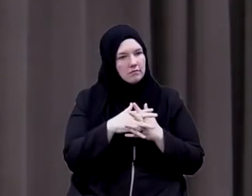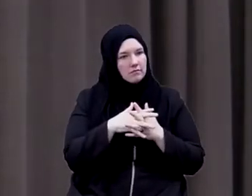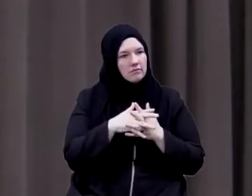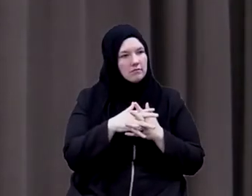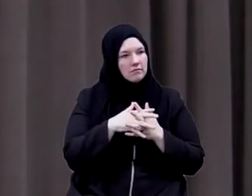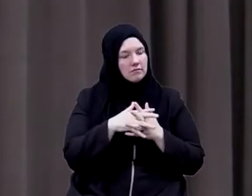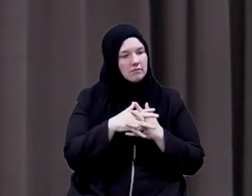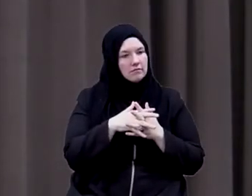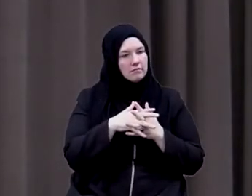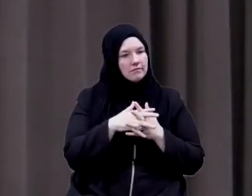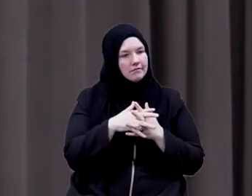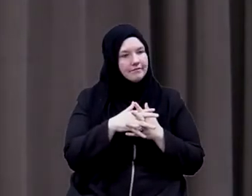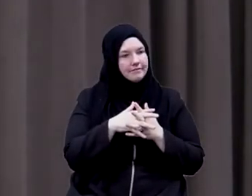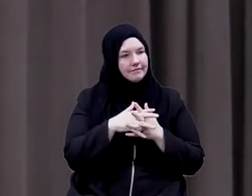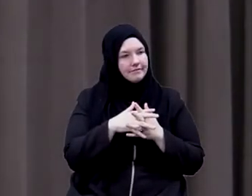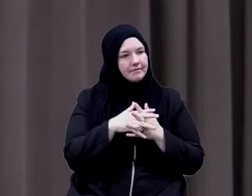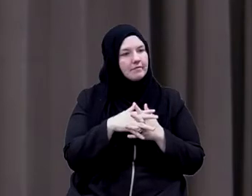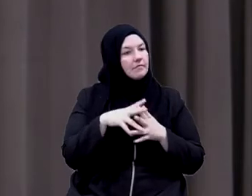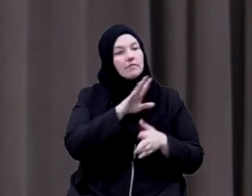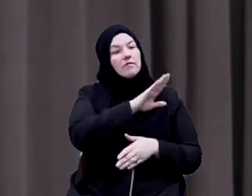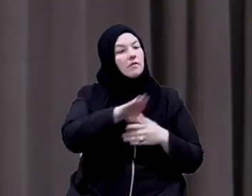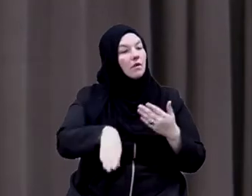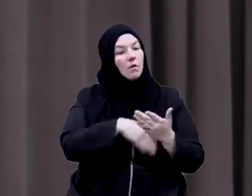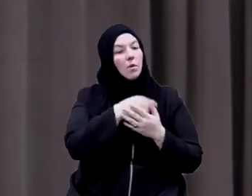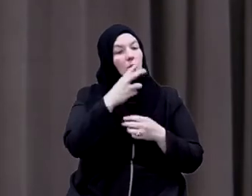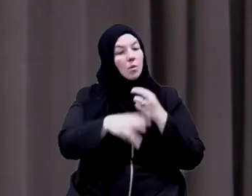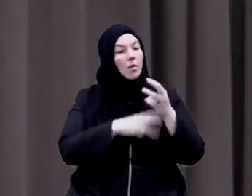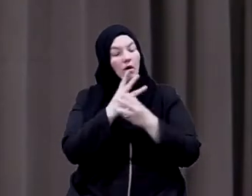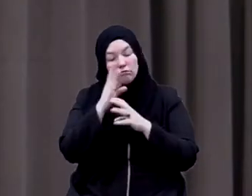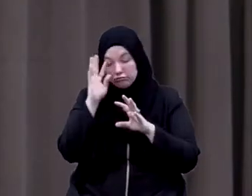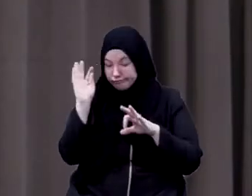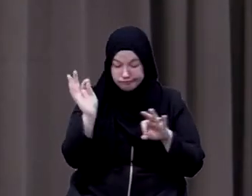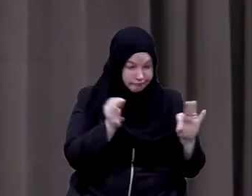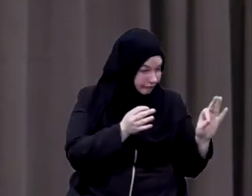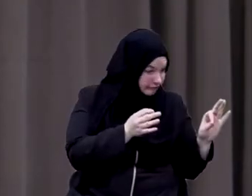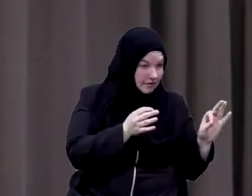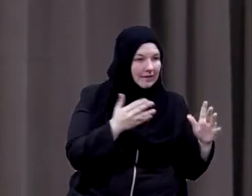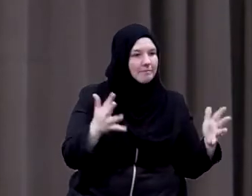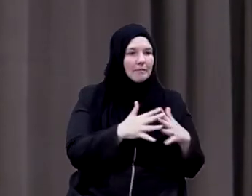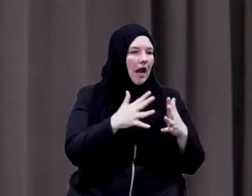overwhelm the entire world 10 times over.